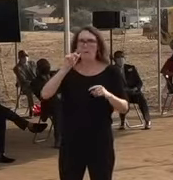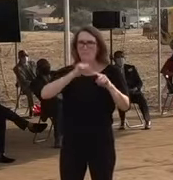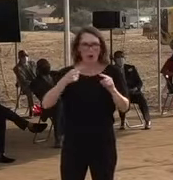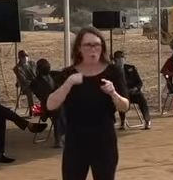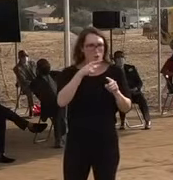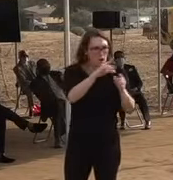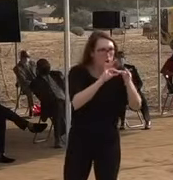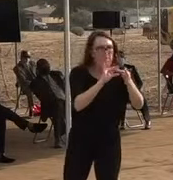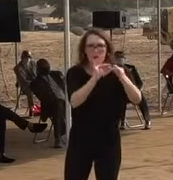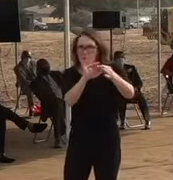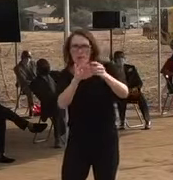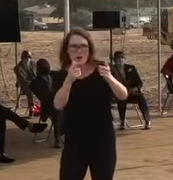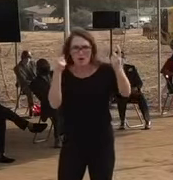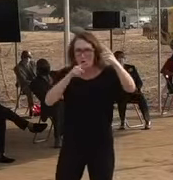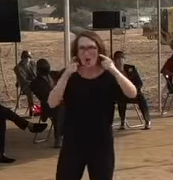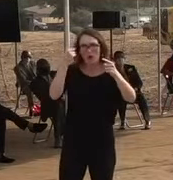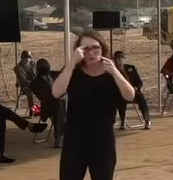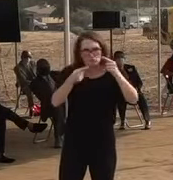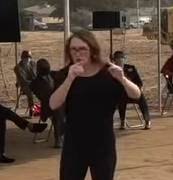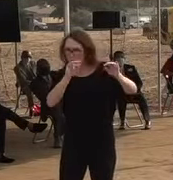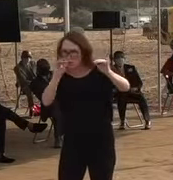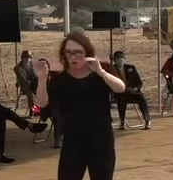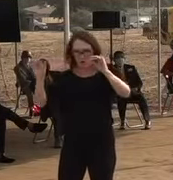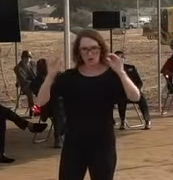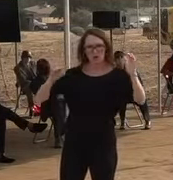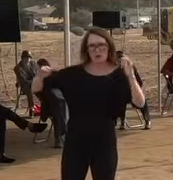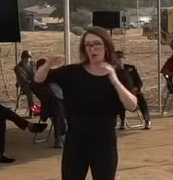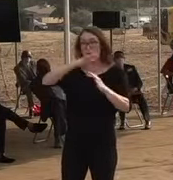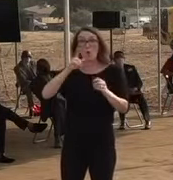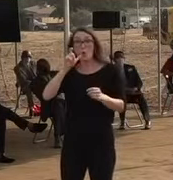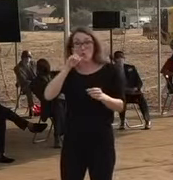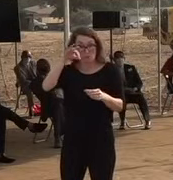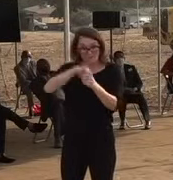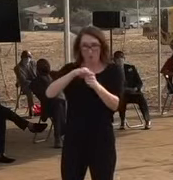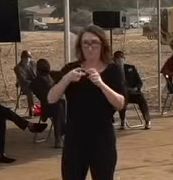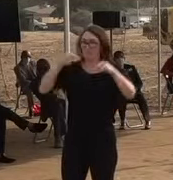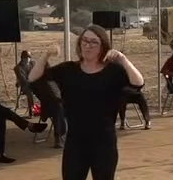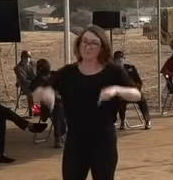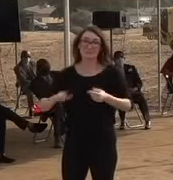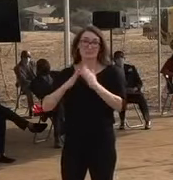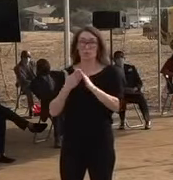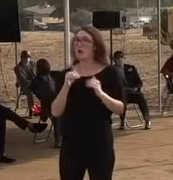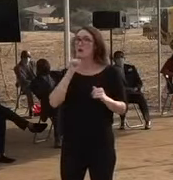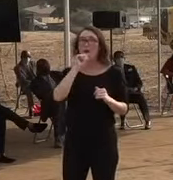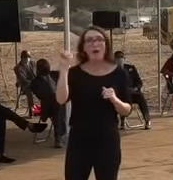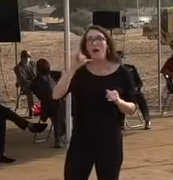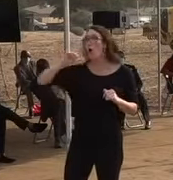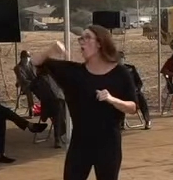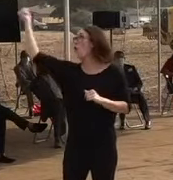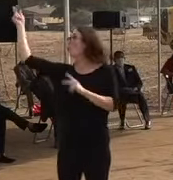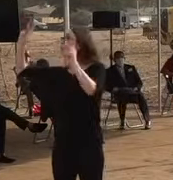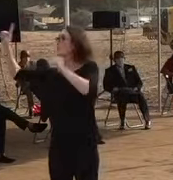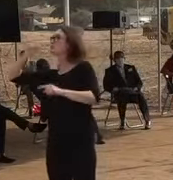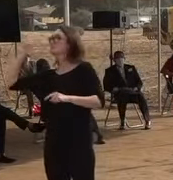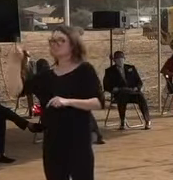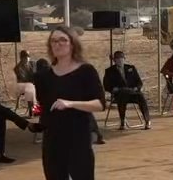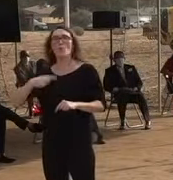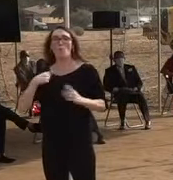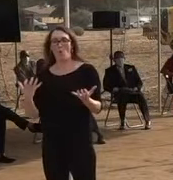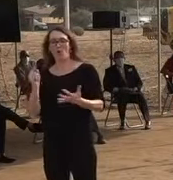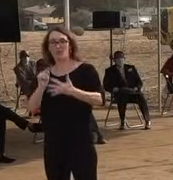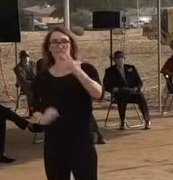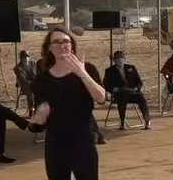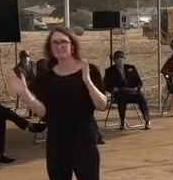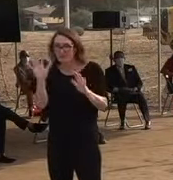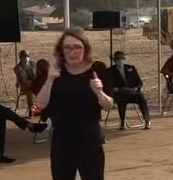every comment and every vote that came in, and the people that voted were from this community. It wasn't someone else dictating what should go into their